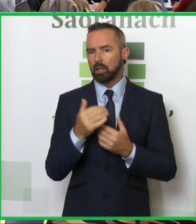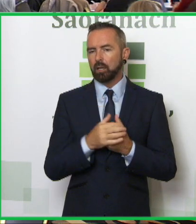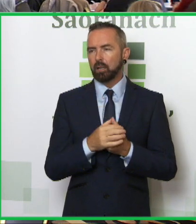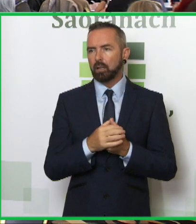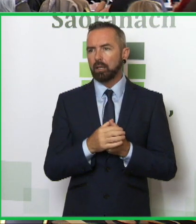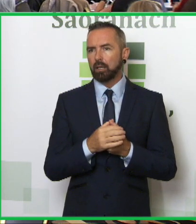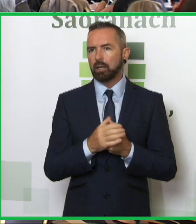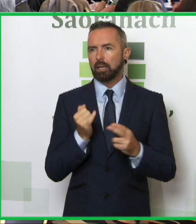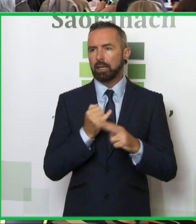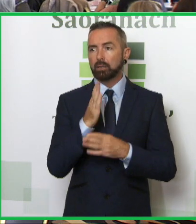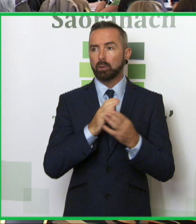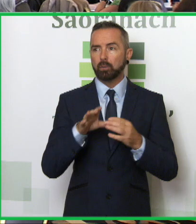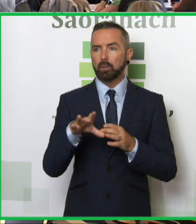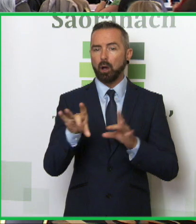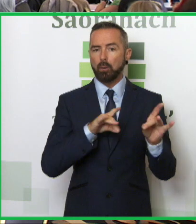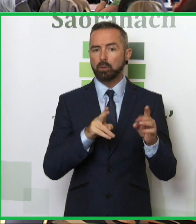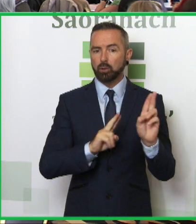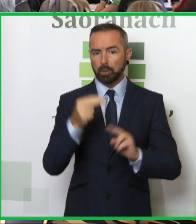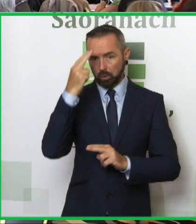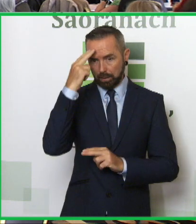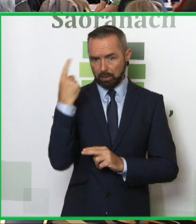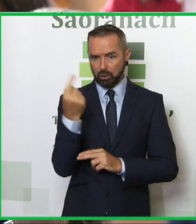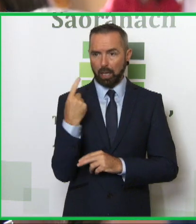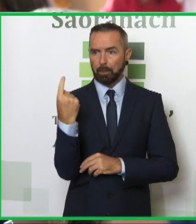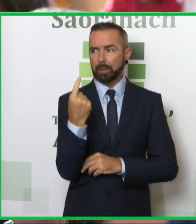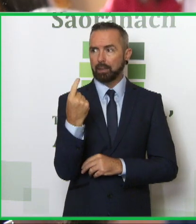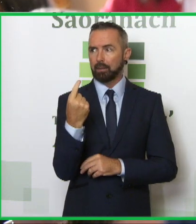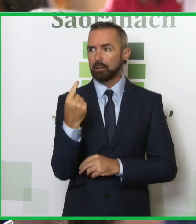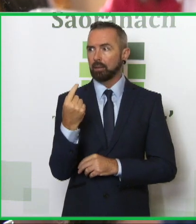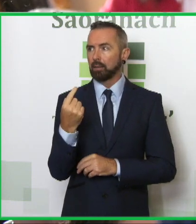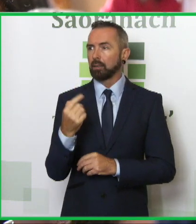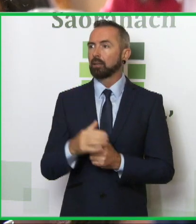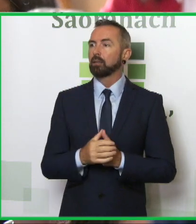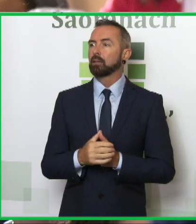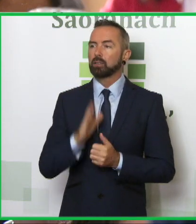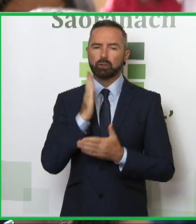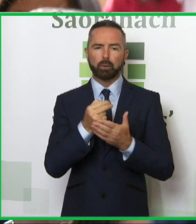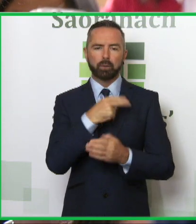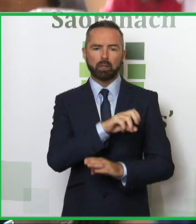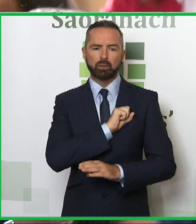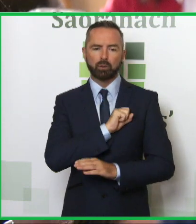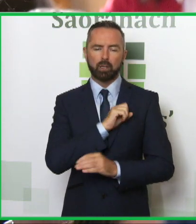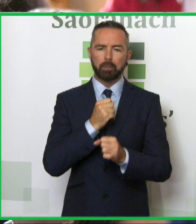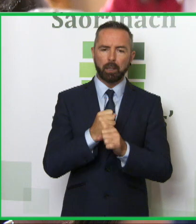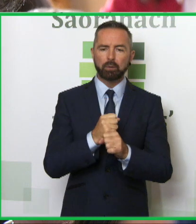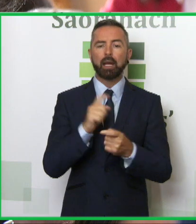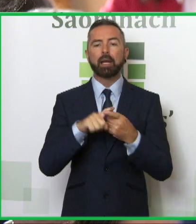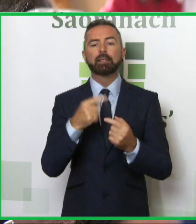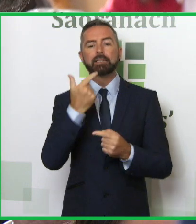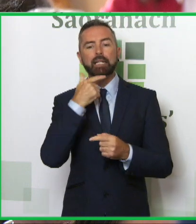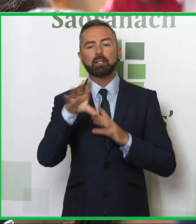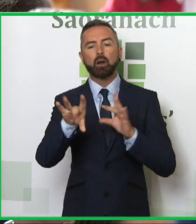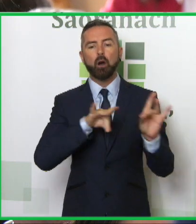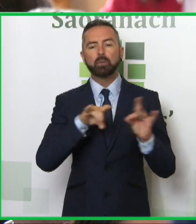every options. Should we understand them as a shall be because it sounds a bit uncertain? And the second is the option